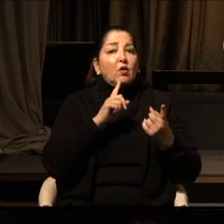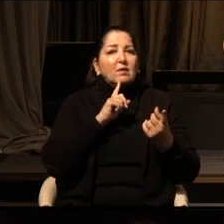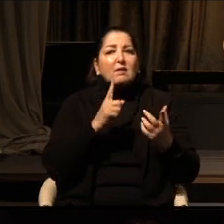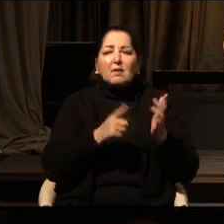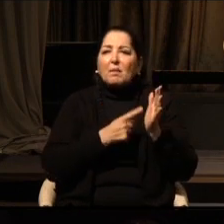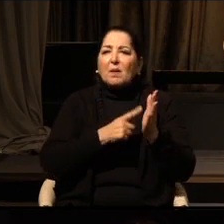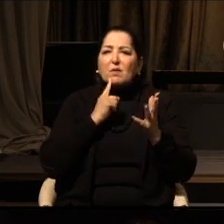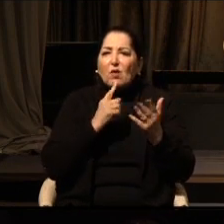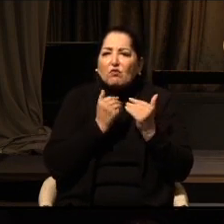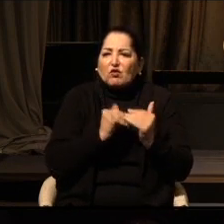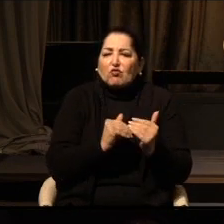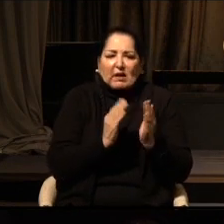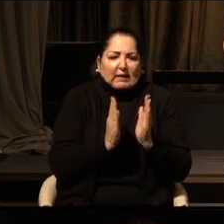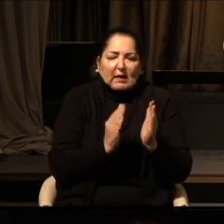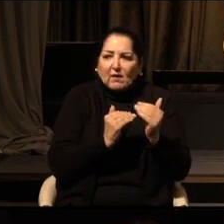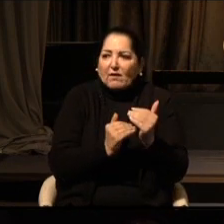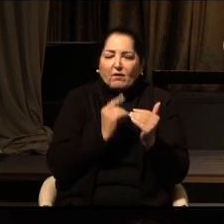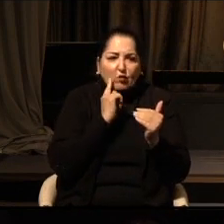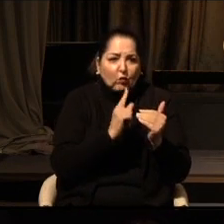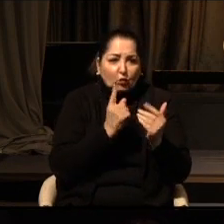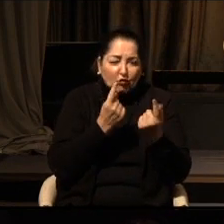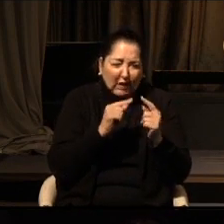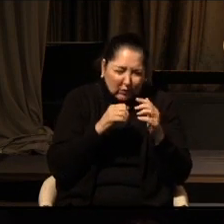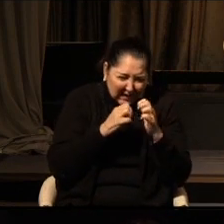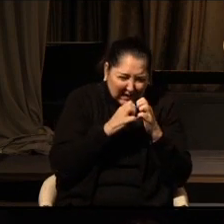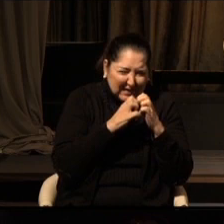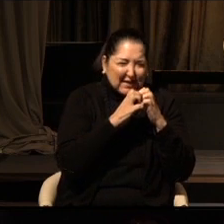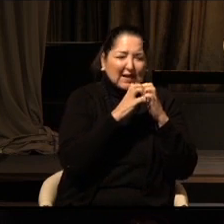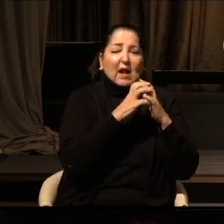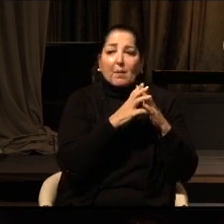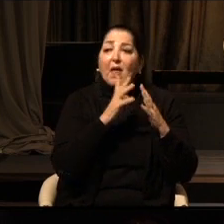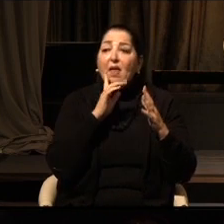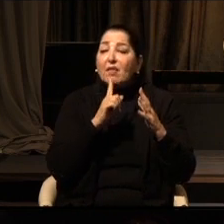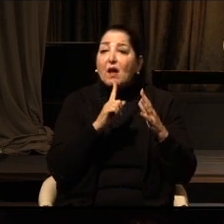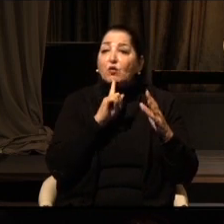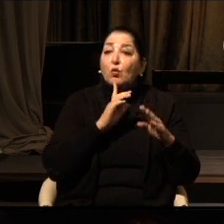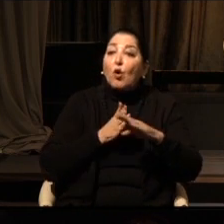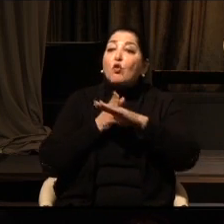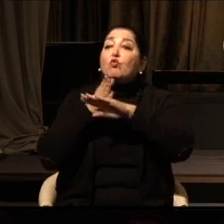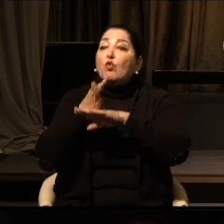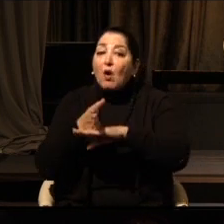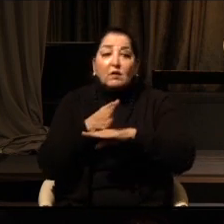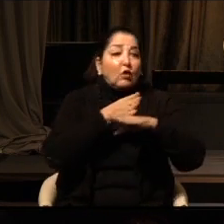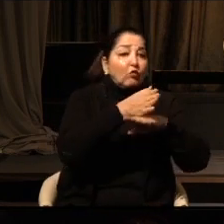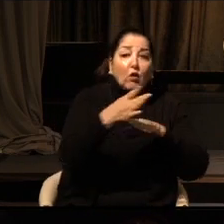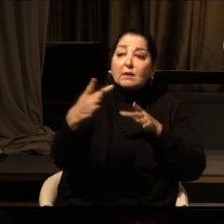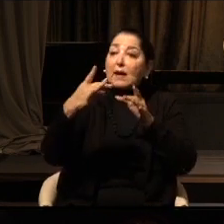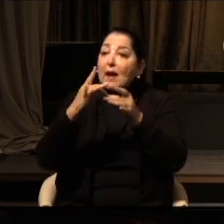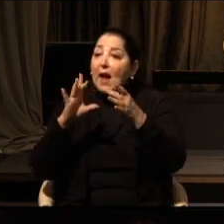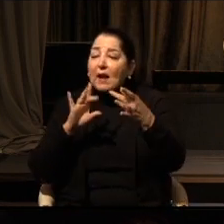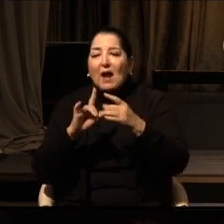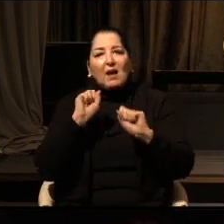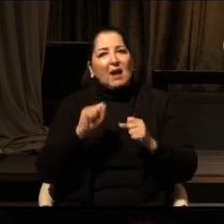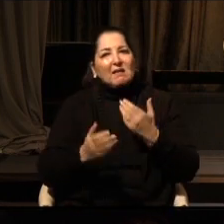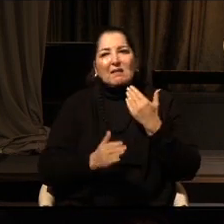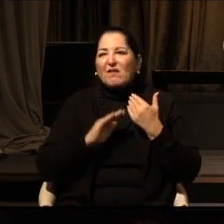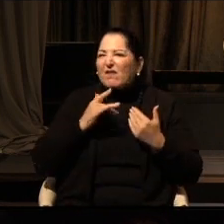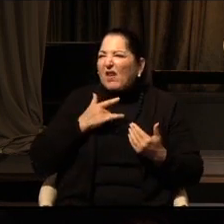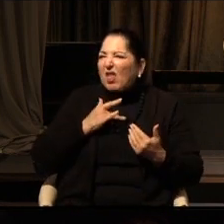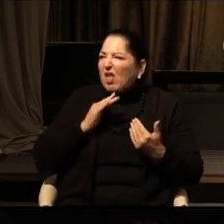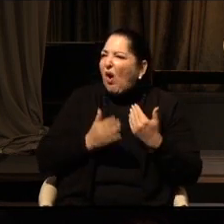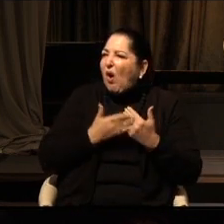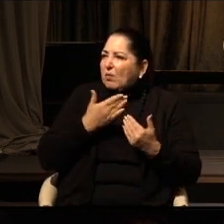collaboration can feel nearly impossible. When we fail to reimagine these policies and procedures, we